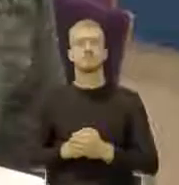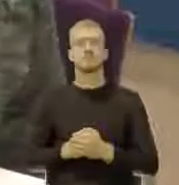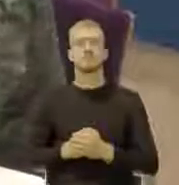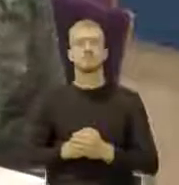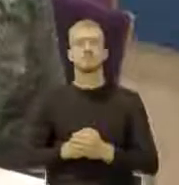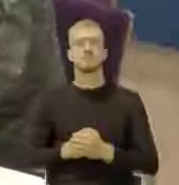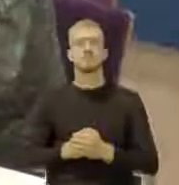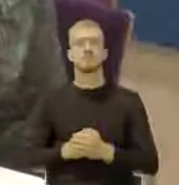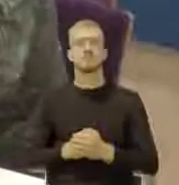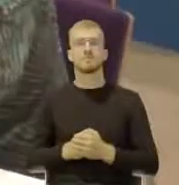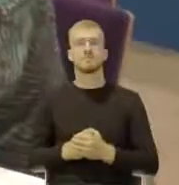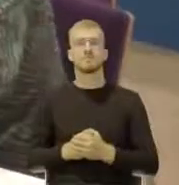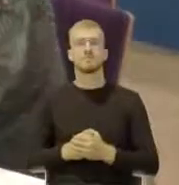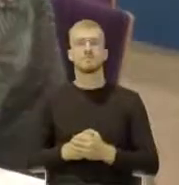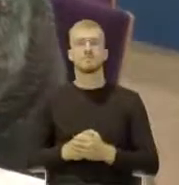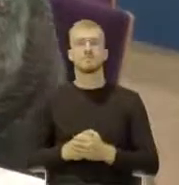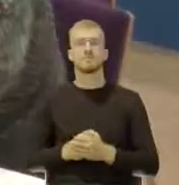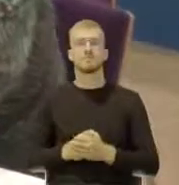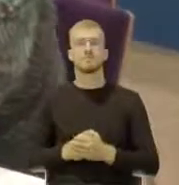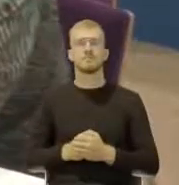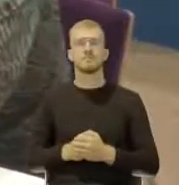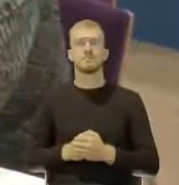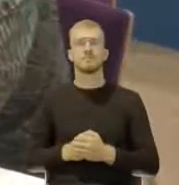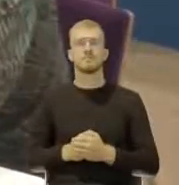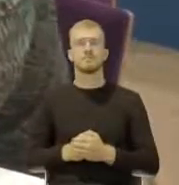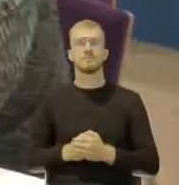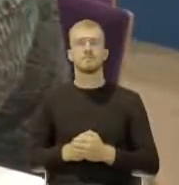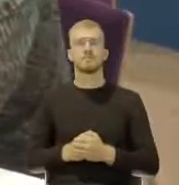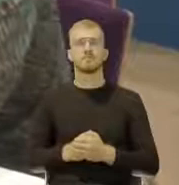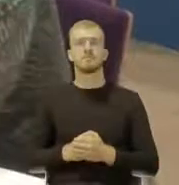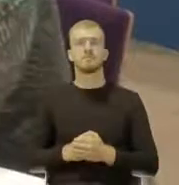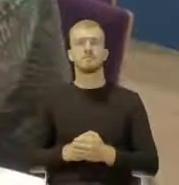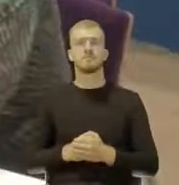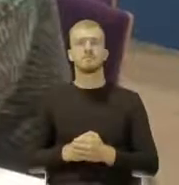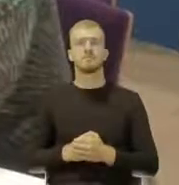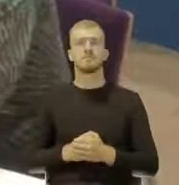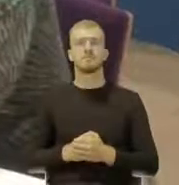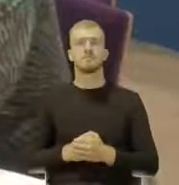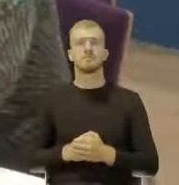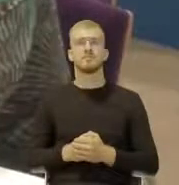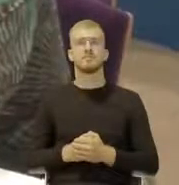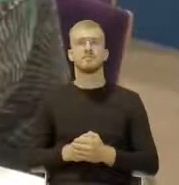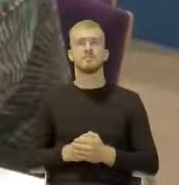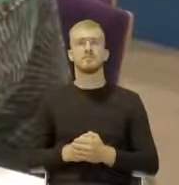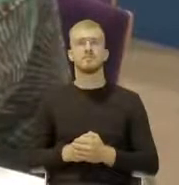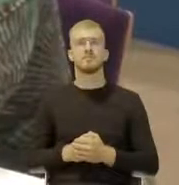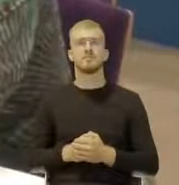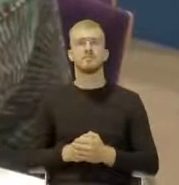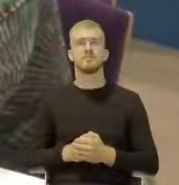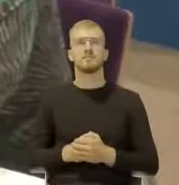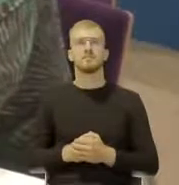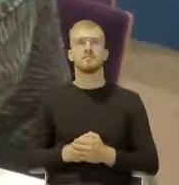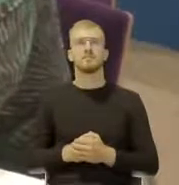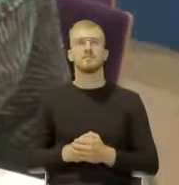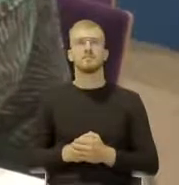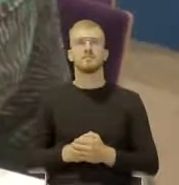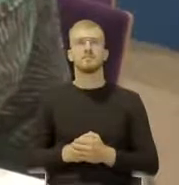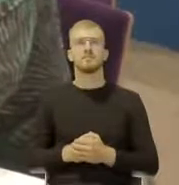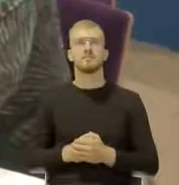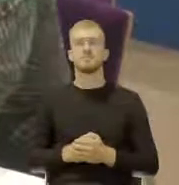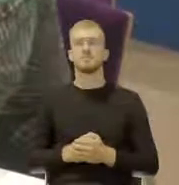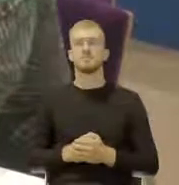Thank you, Mayor, very much for your call for real structural change. And I think it's a really nice closer to the sentiments that have been shared in this